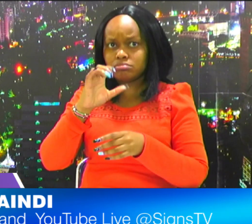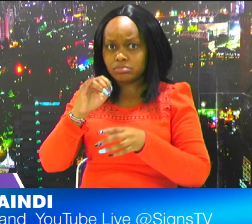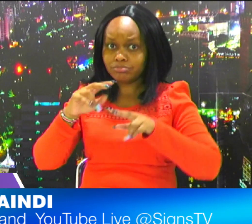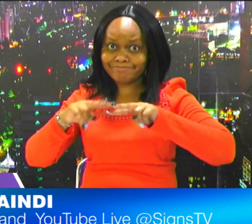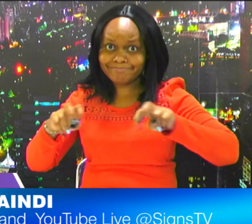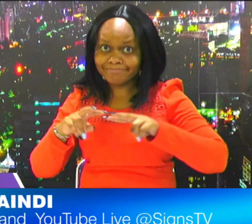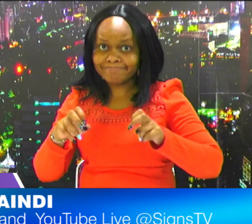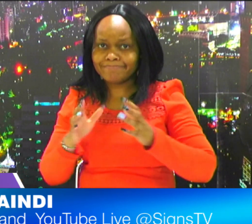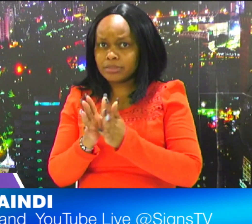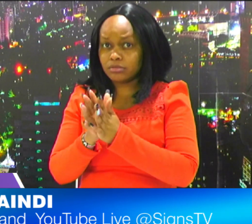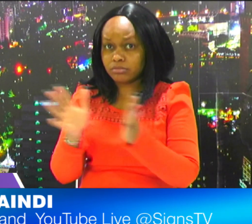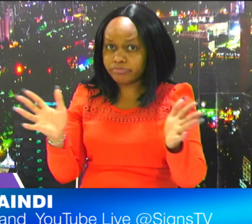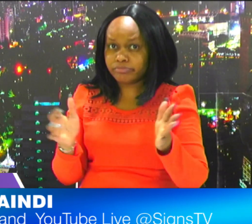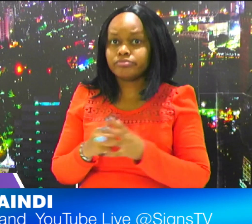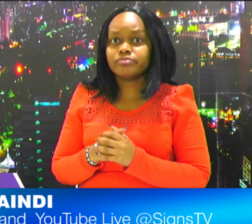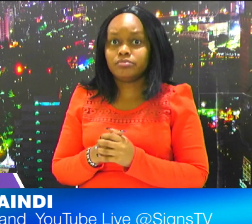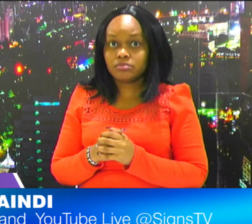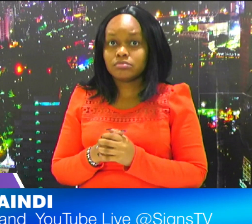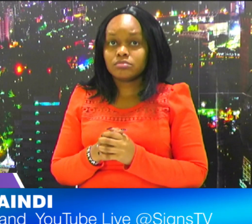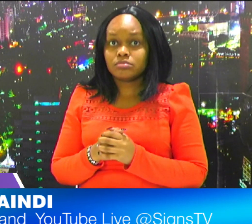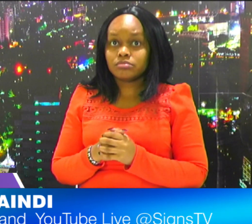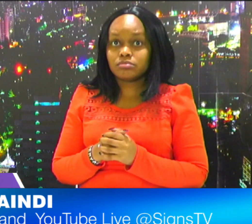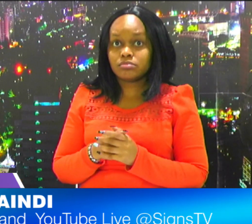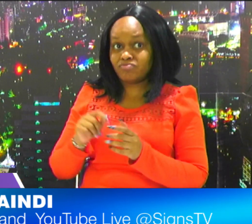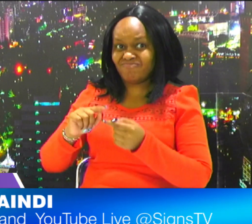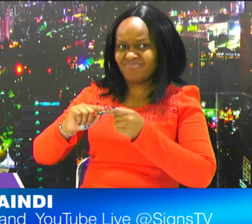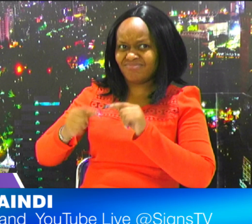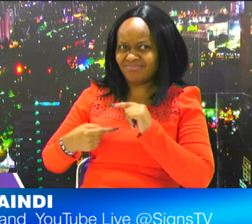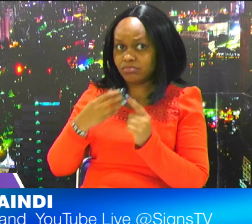pointed out that the DCI published